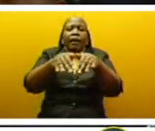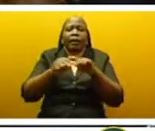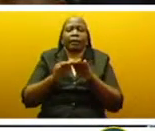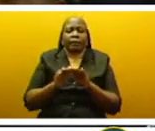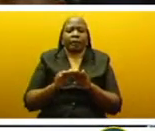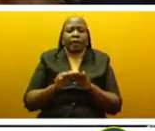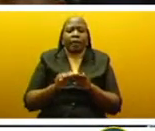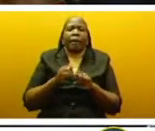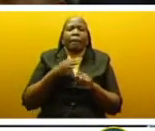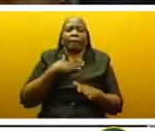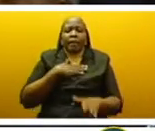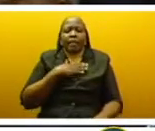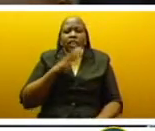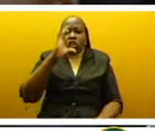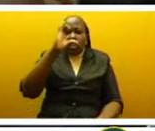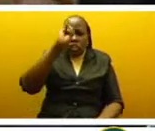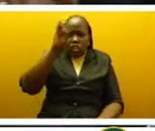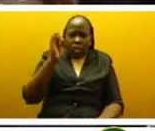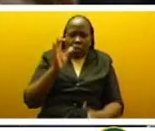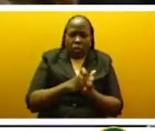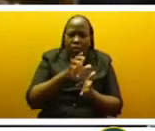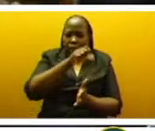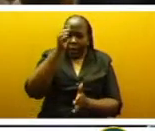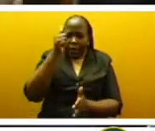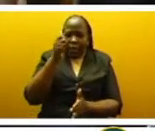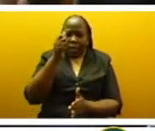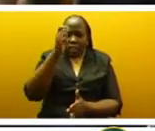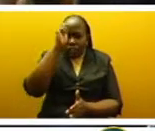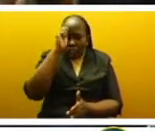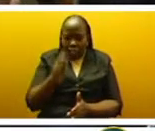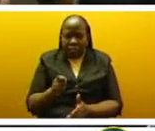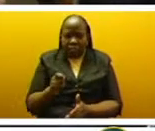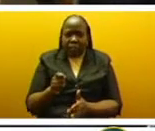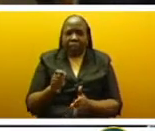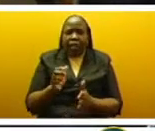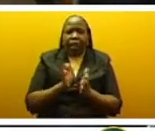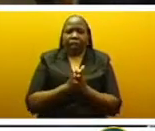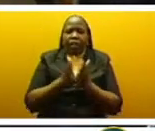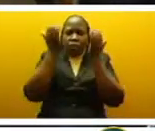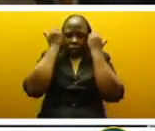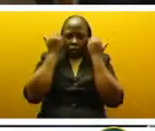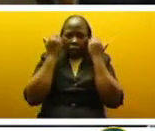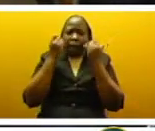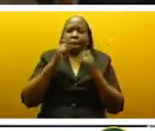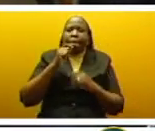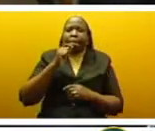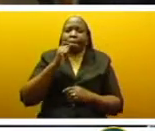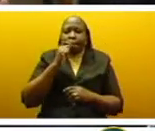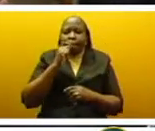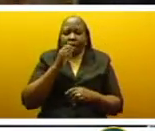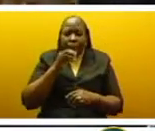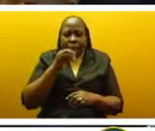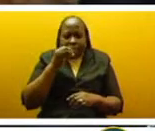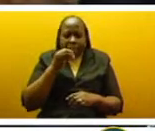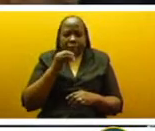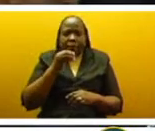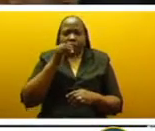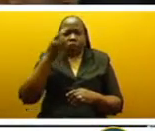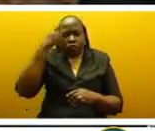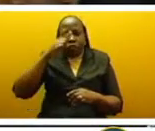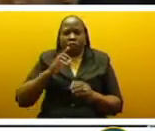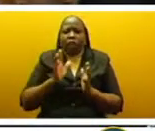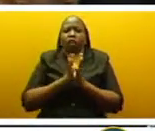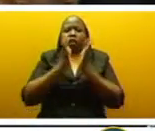and honorable judges of this court, bite and bite for the glory of this court.